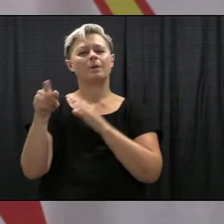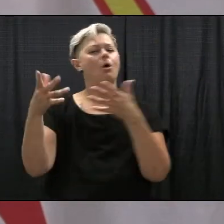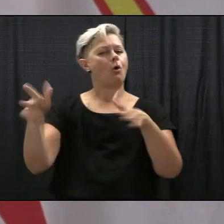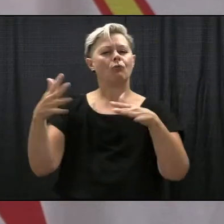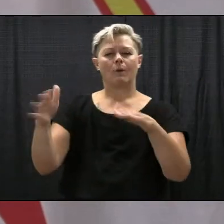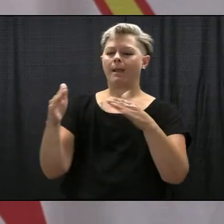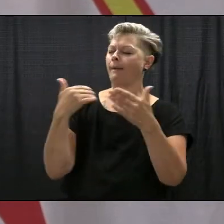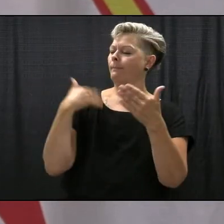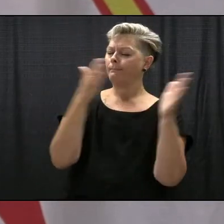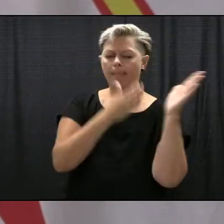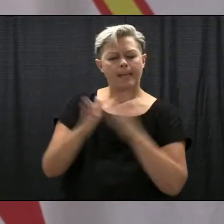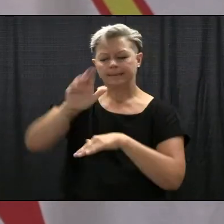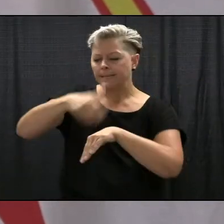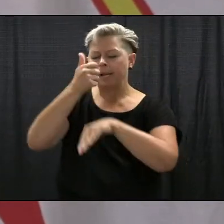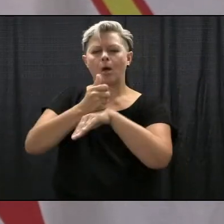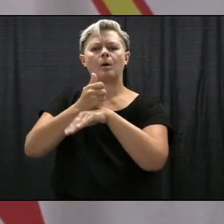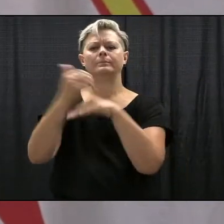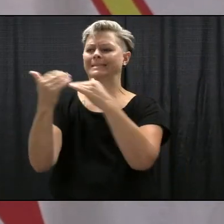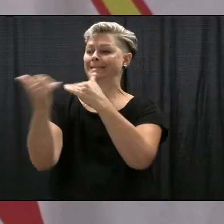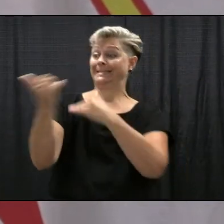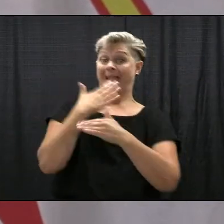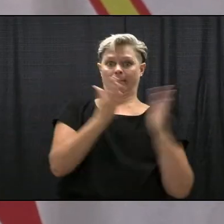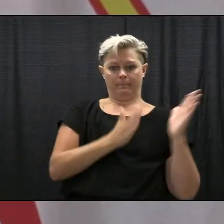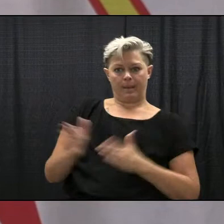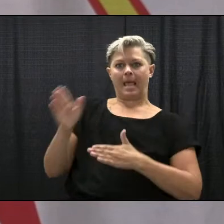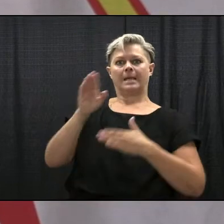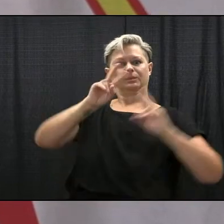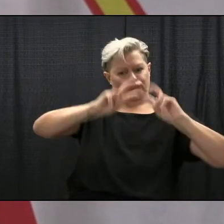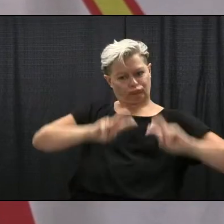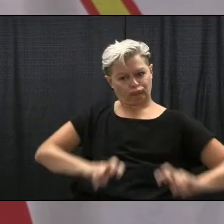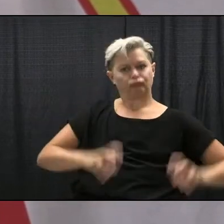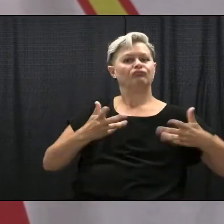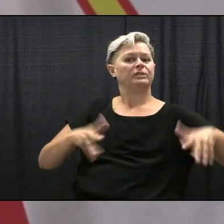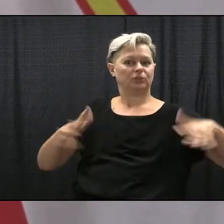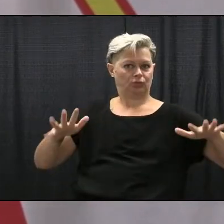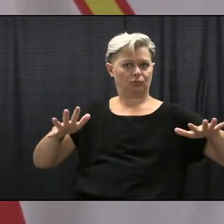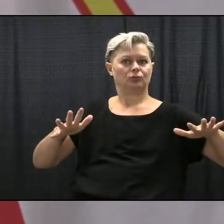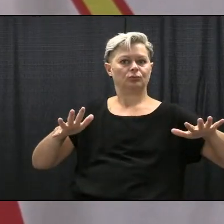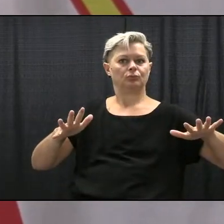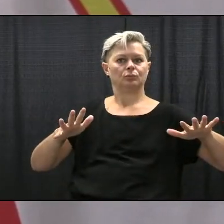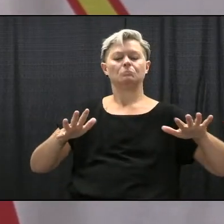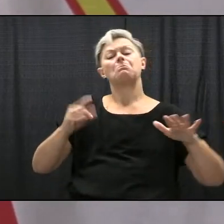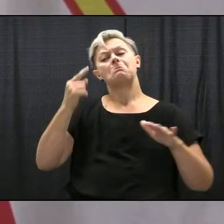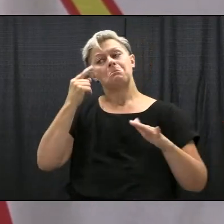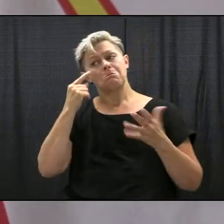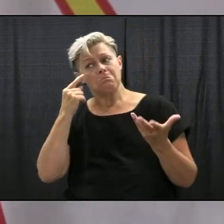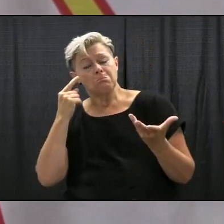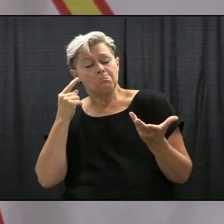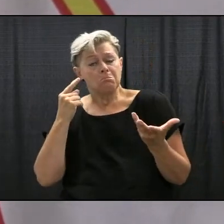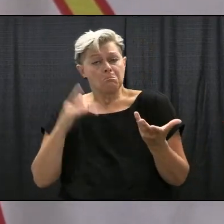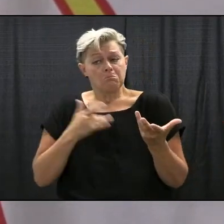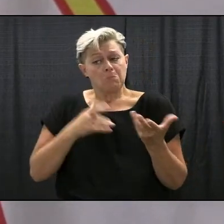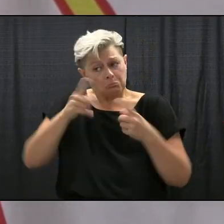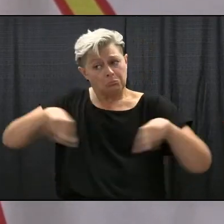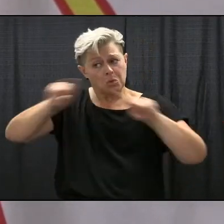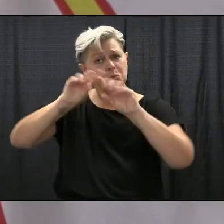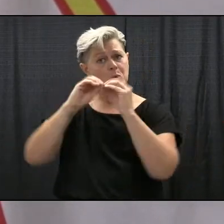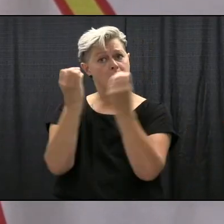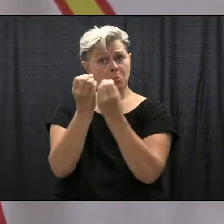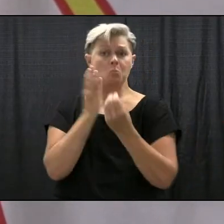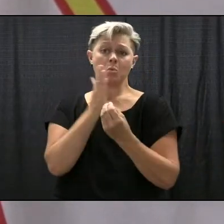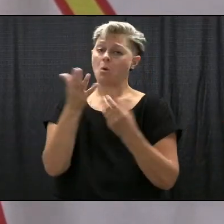gotten feedback on those plans. So, I think there are ways for things to be done safely. In a lot of